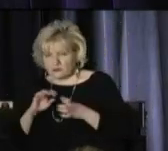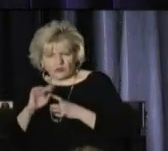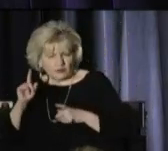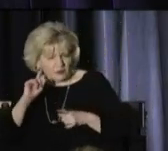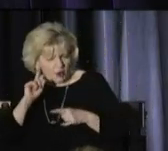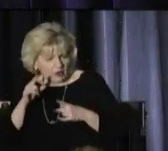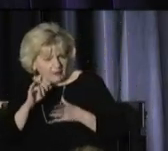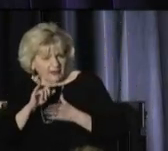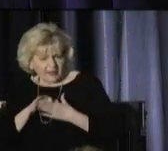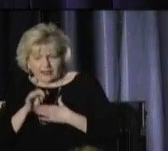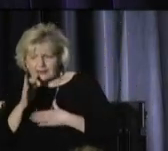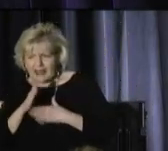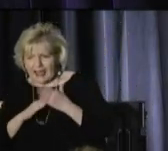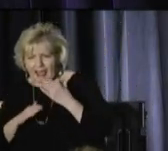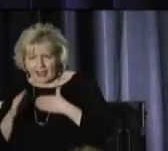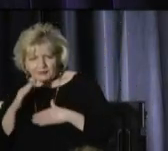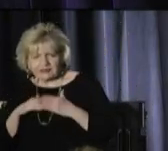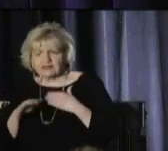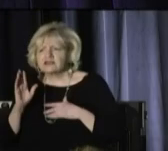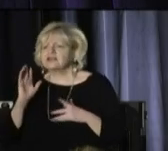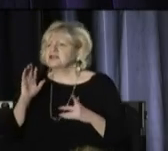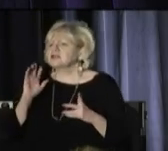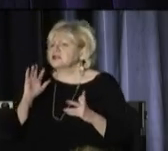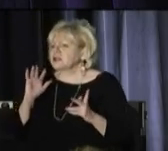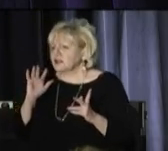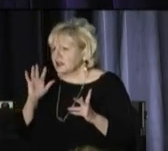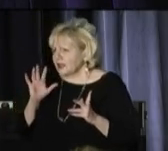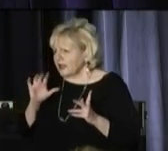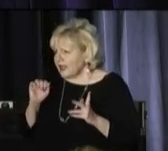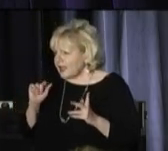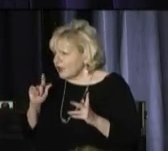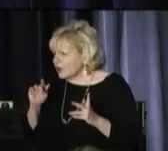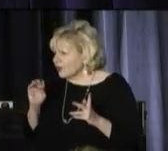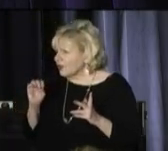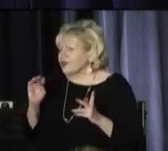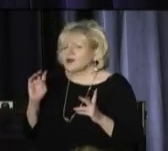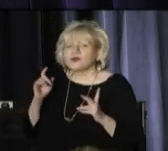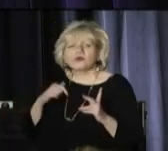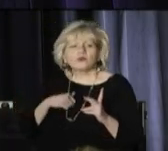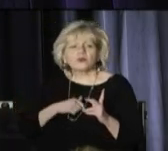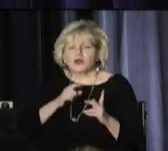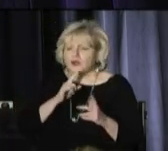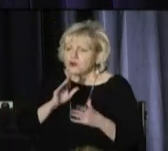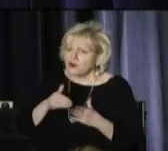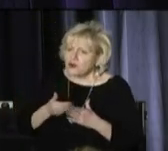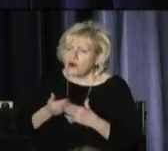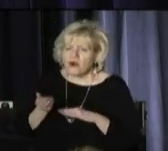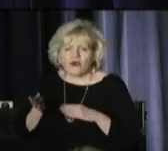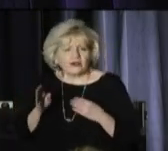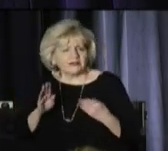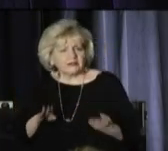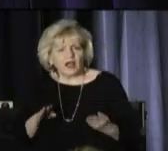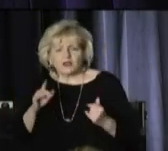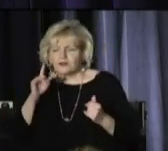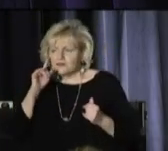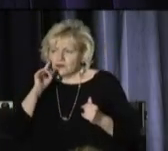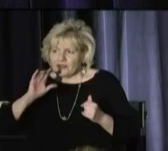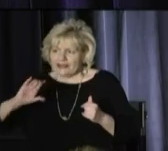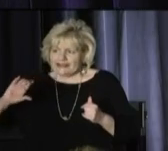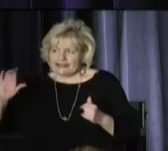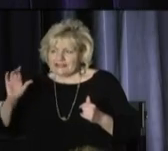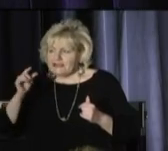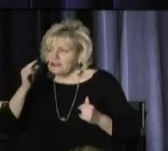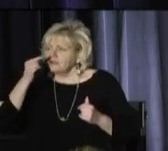hands, clamorous forceps, quaffing rum and ale. We're all dying for a sea spray into our